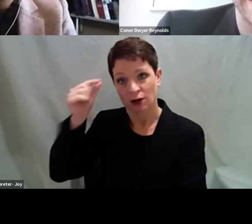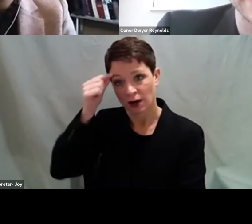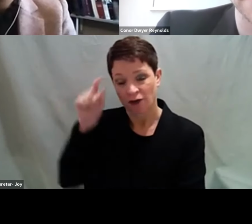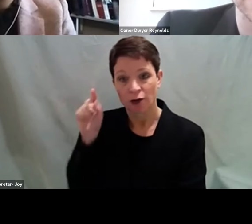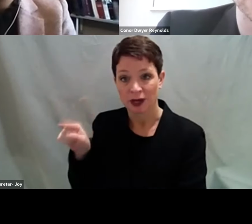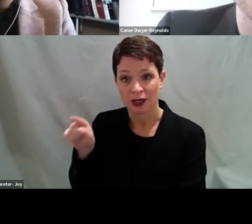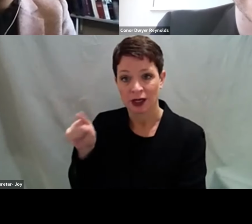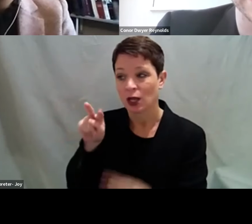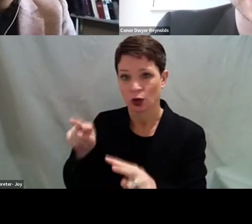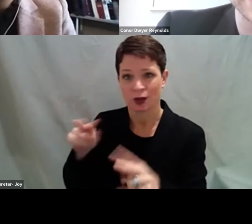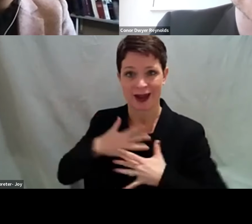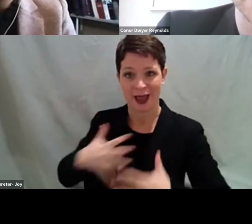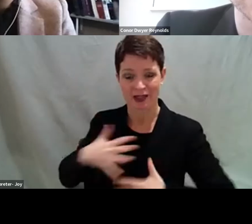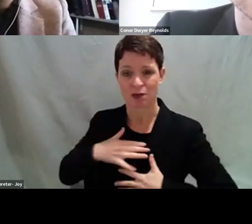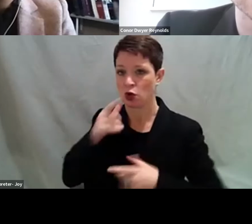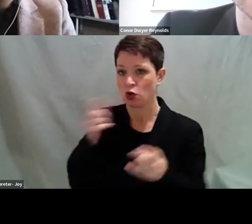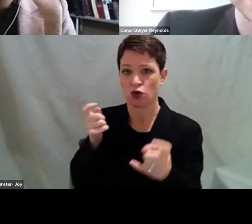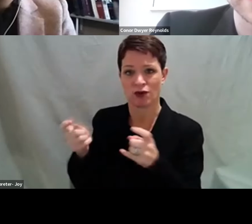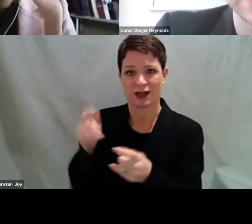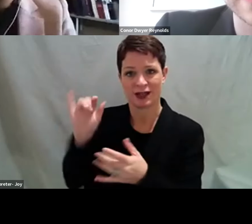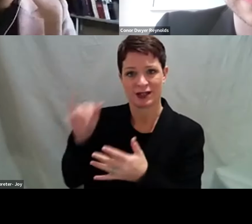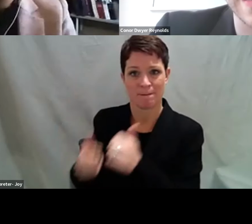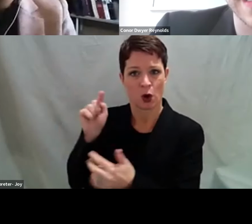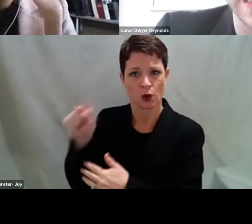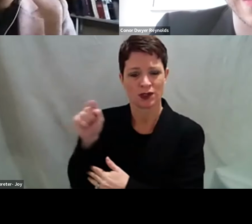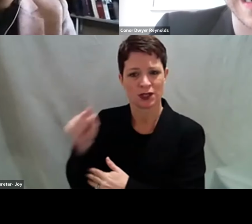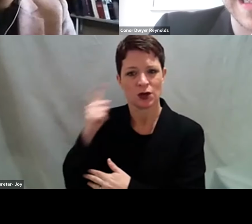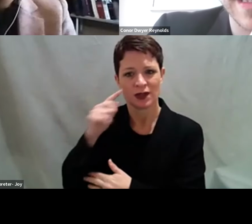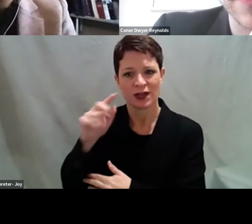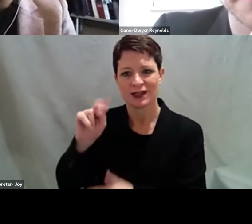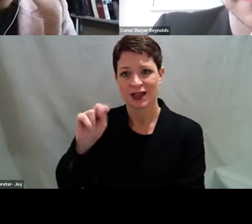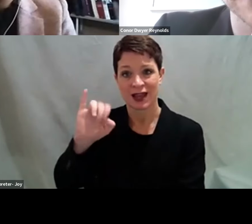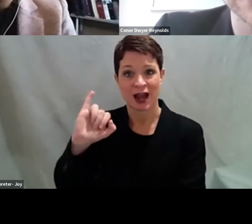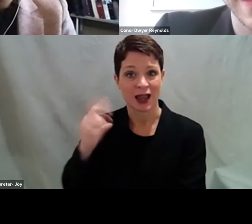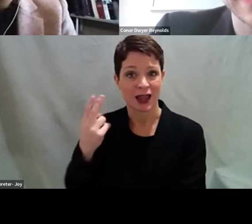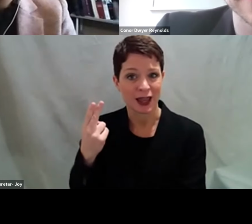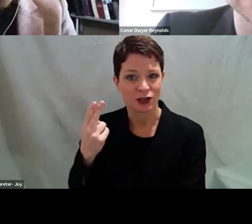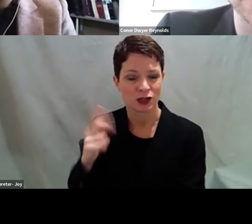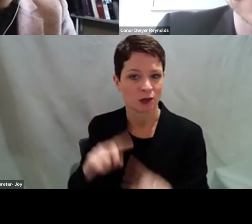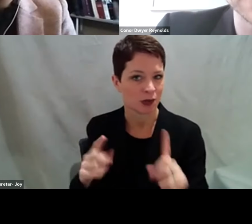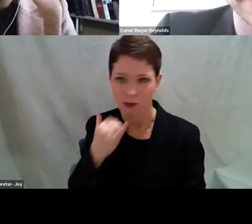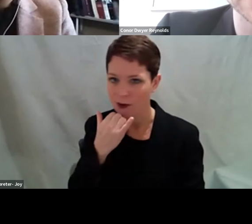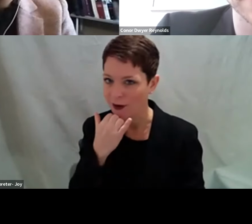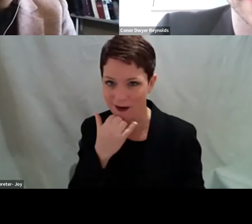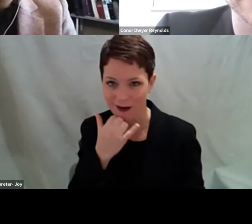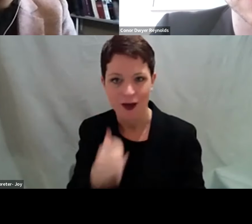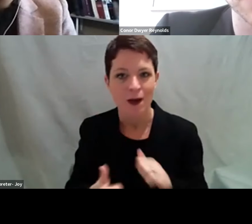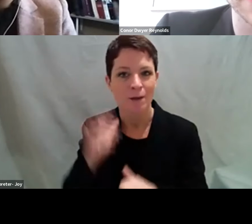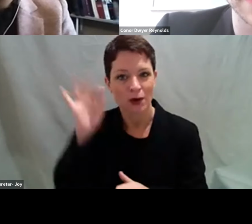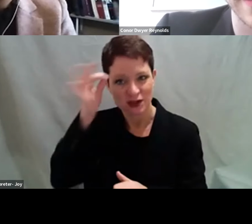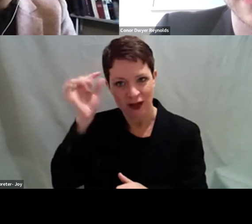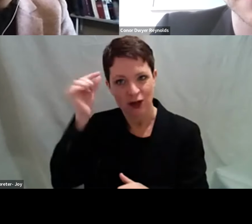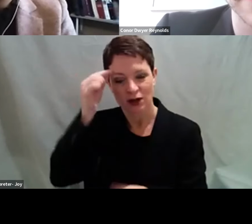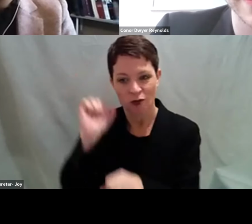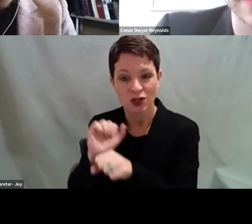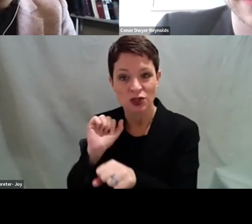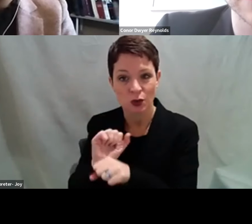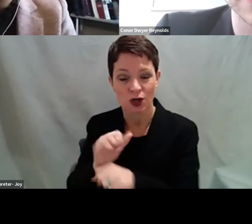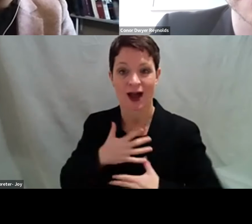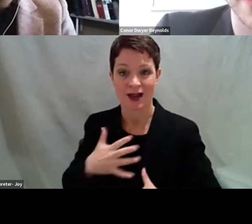at asthma and who regulates it most, you might think it's in the NIH. But in fact, most of the federal government's work on